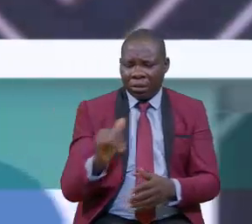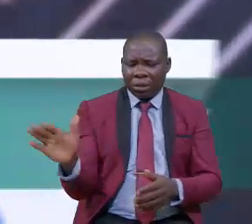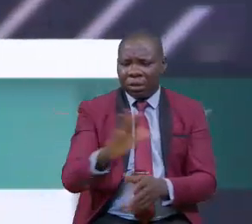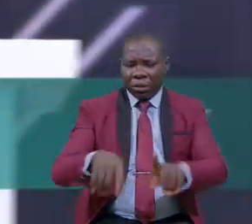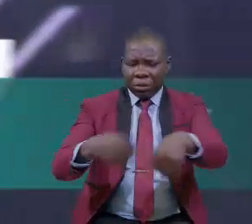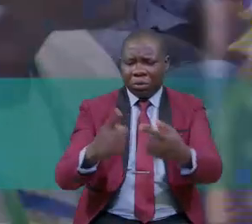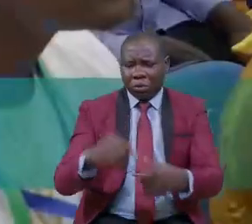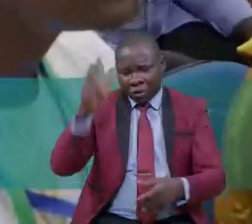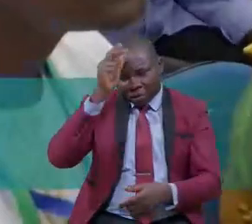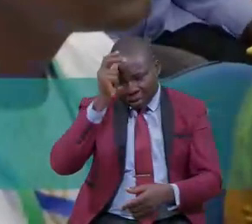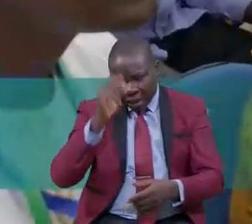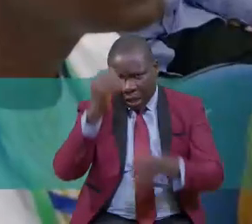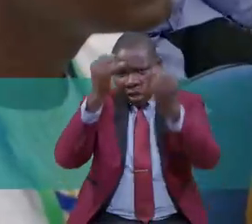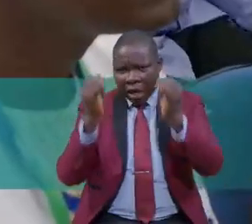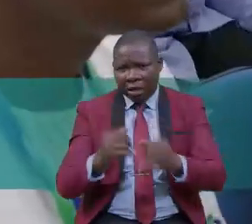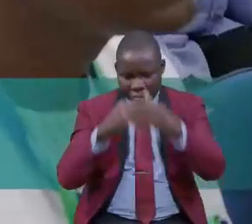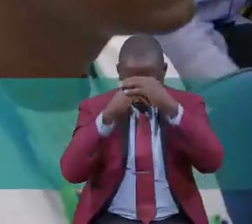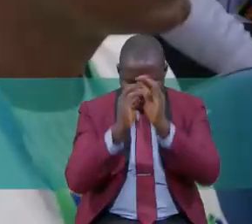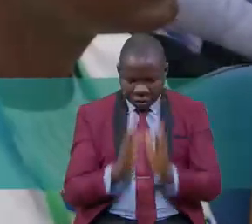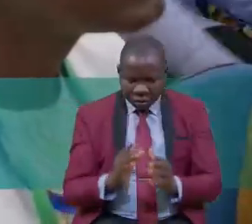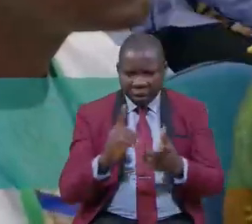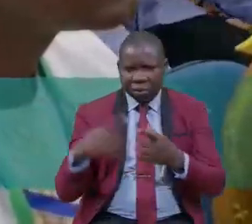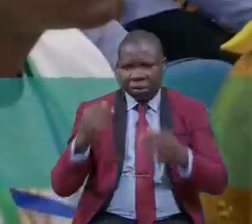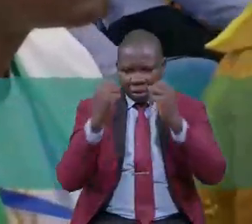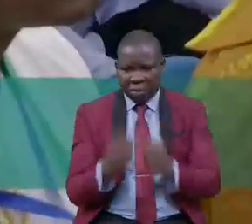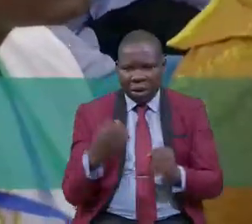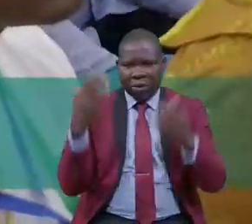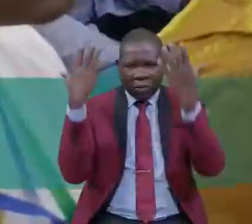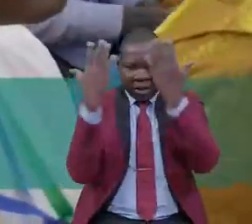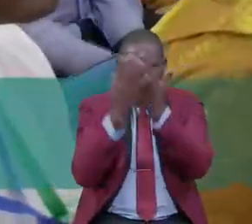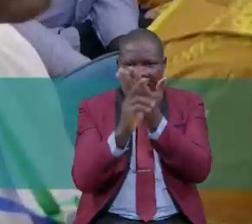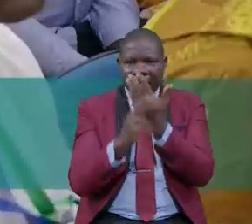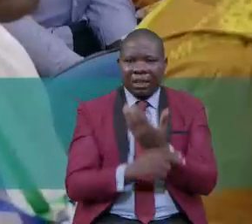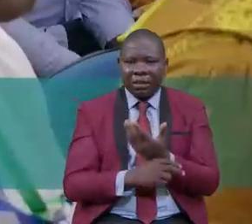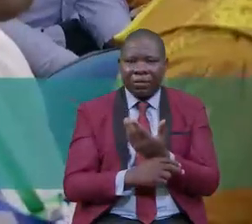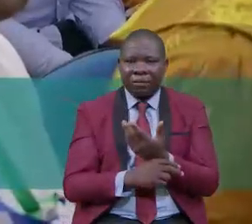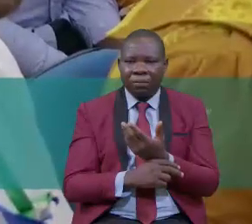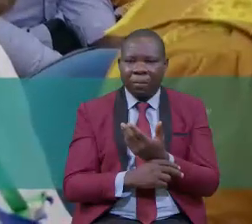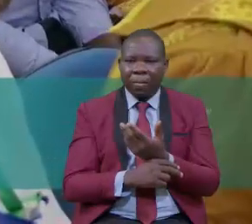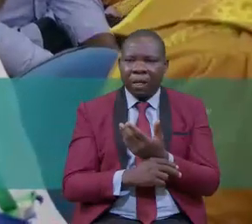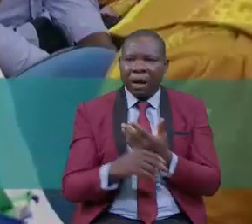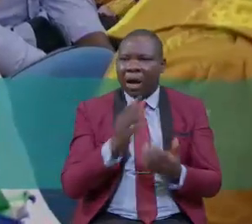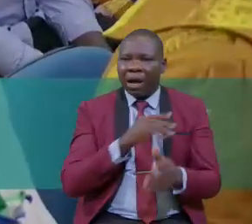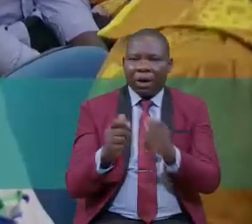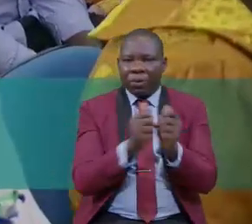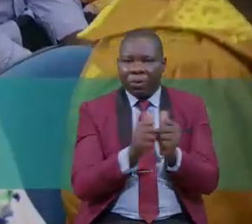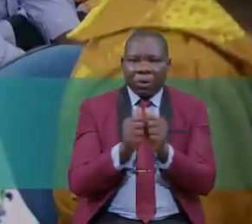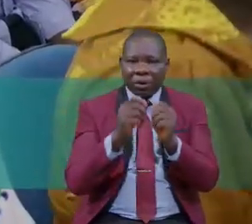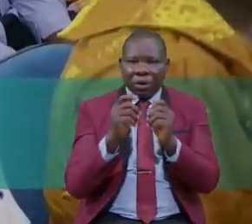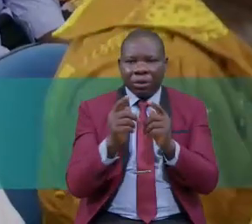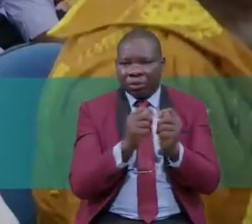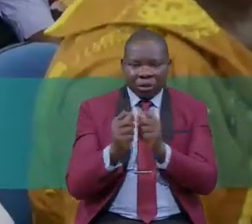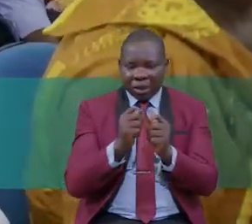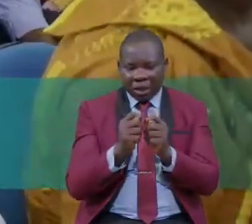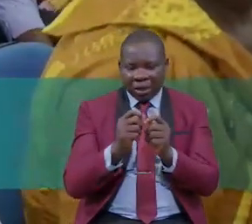to the powers of darkness. Fanaticism, and then they want to get the power to do the work of God. The work of God